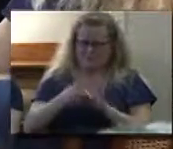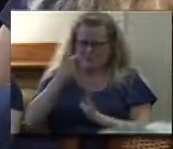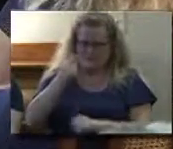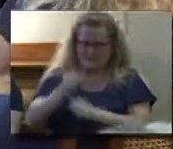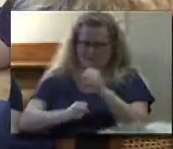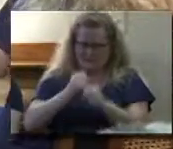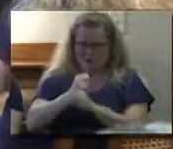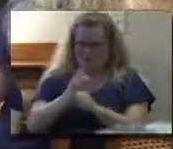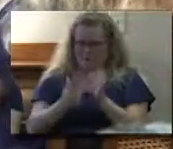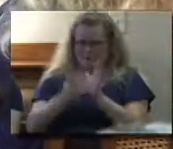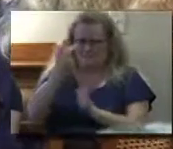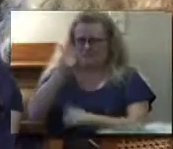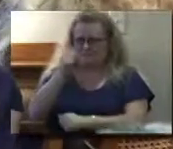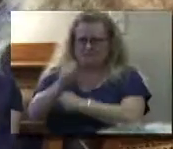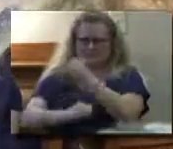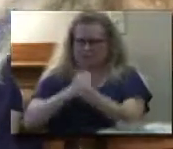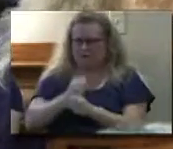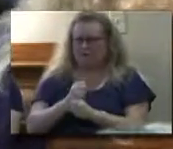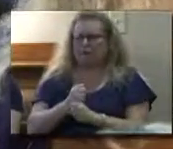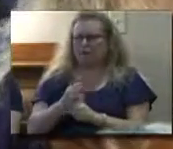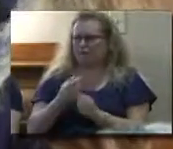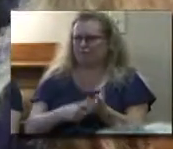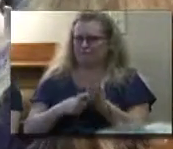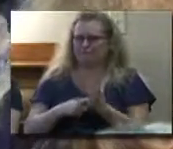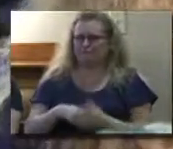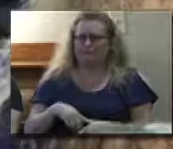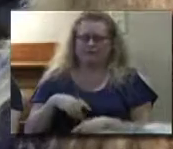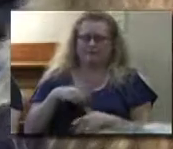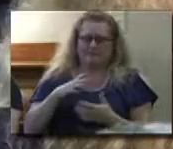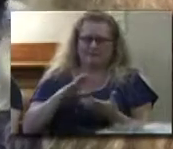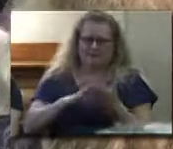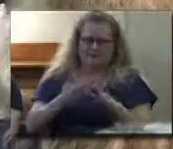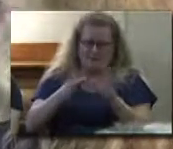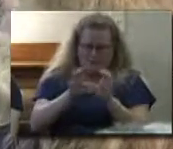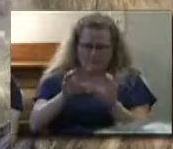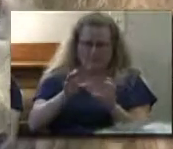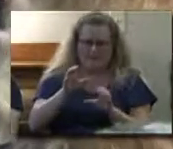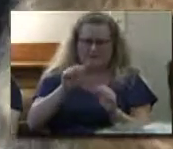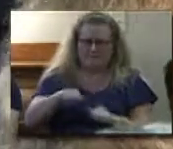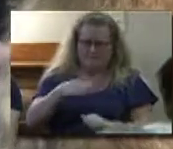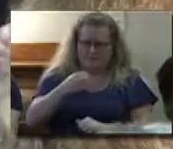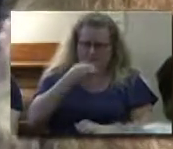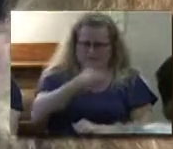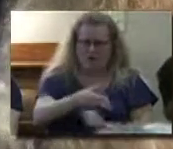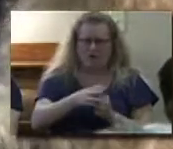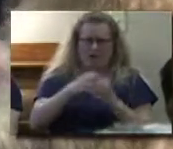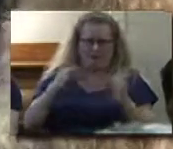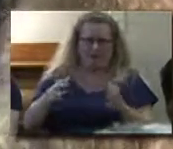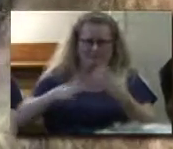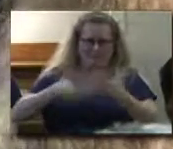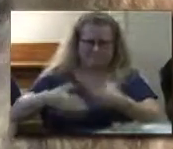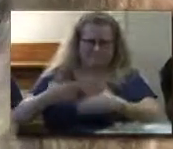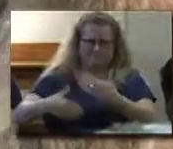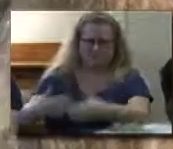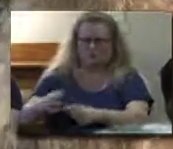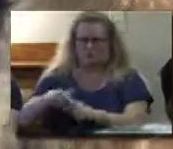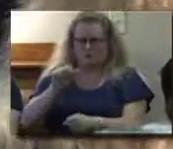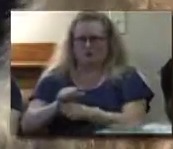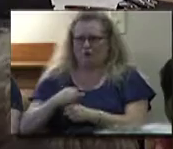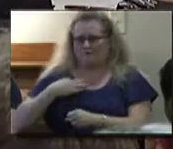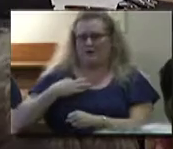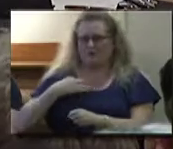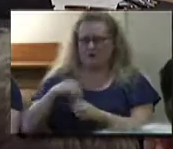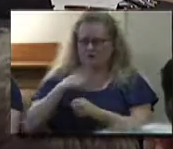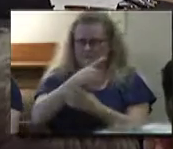sometimes thrice a year, and you get recertified. And there's a lot of stuff that you have to go through to work regularly in the